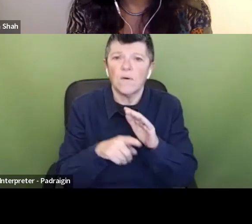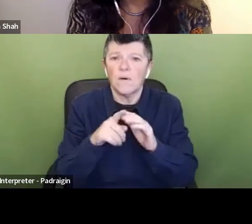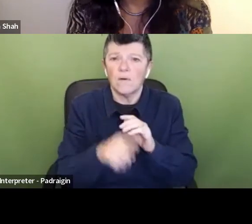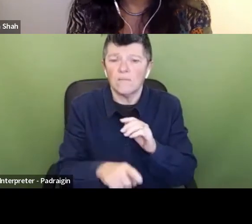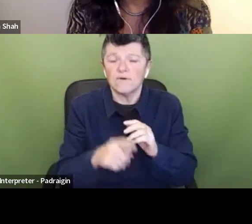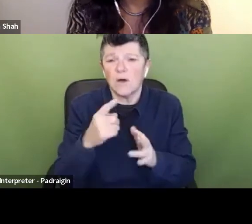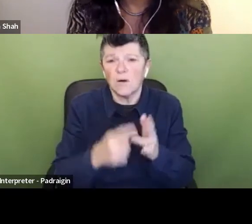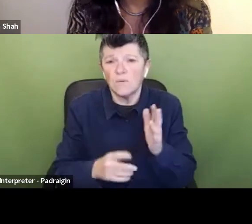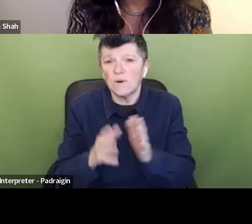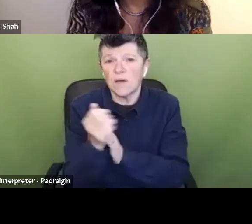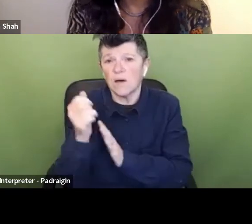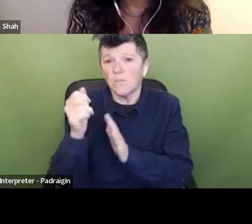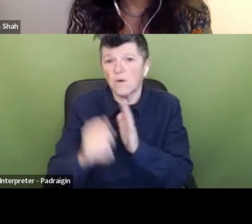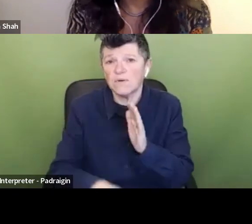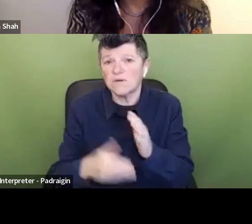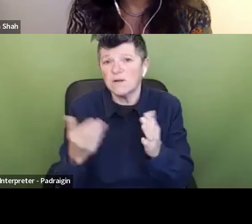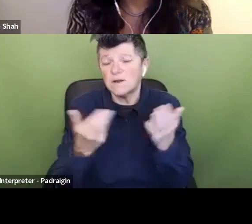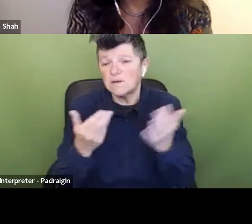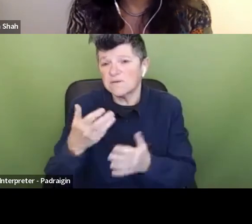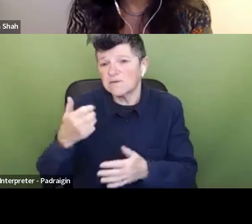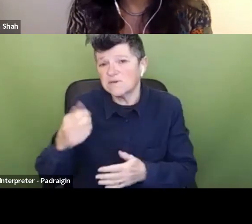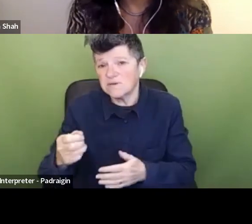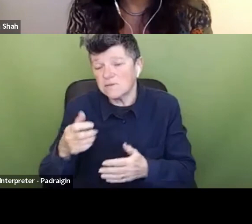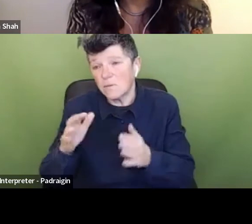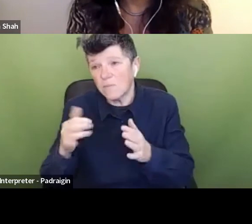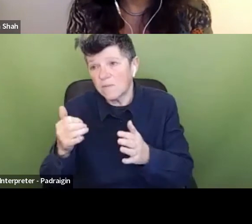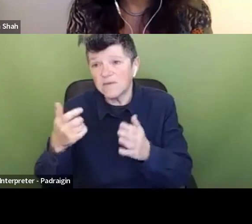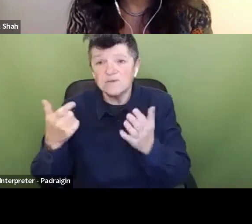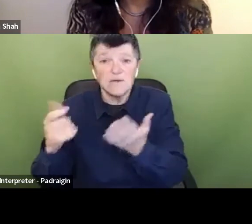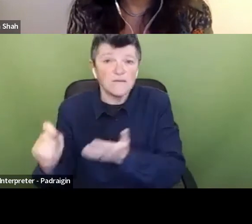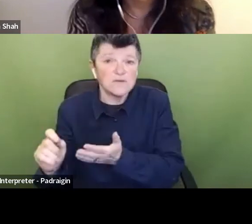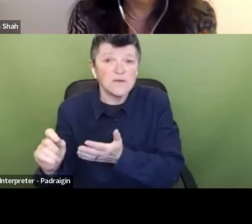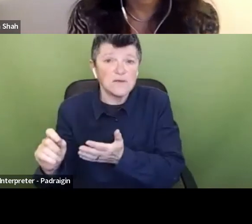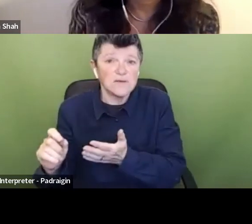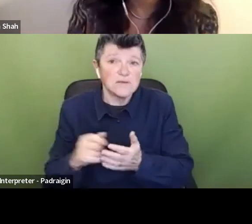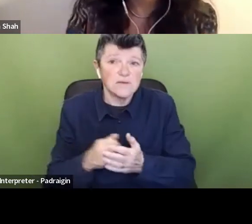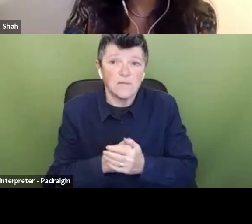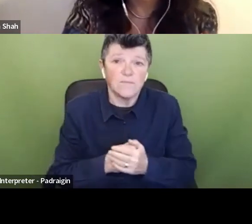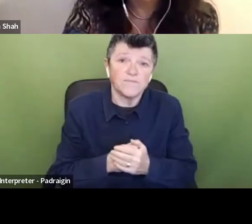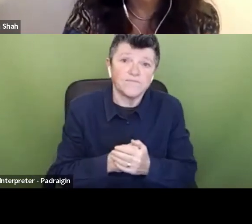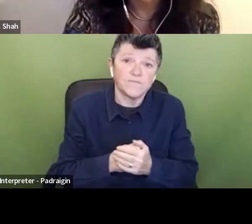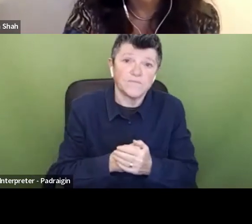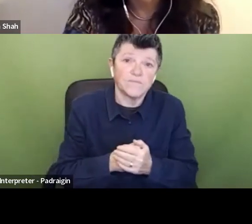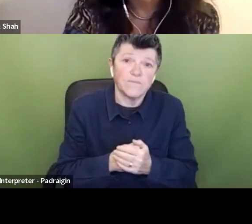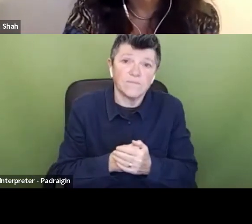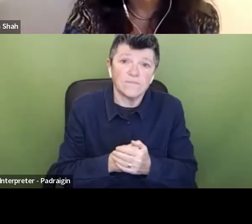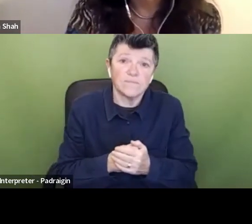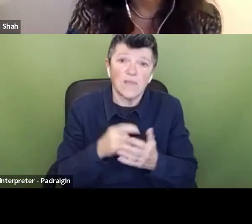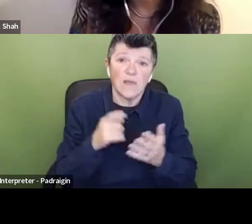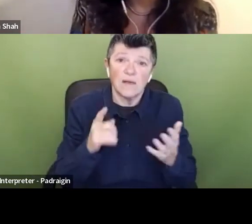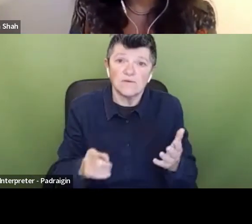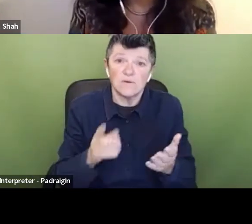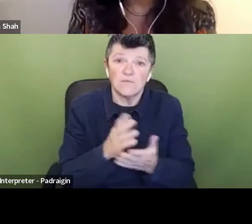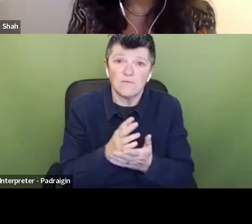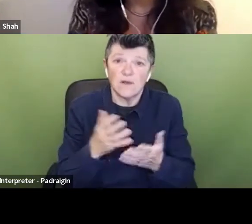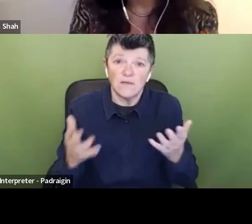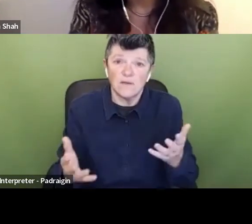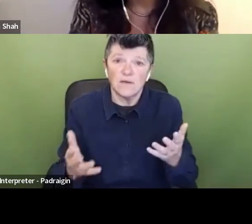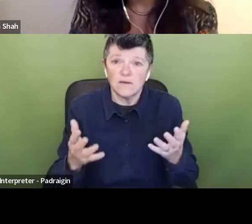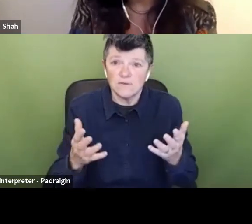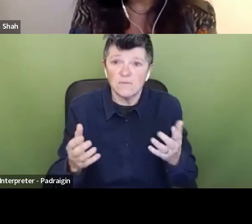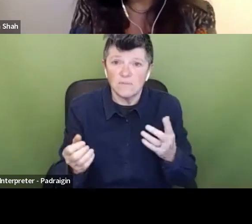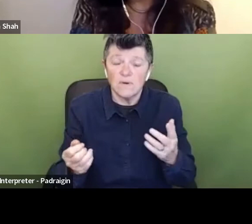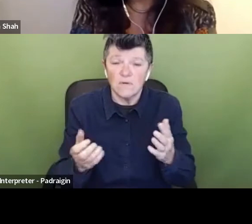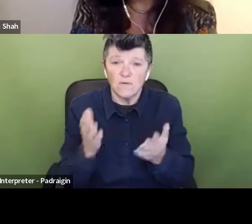the 1960s or even in the 1970s, right? And this obviously blows our minds a lot of the time when we're